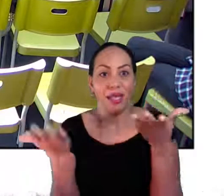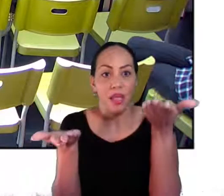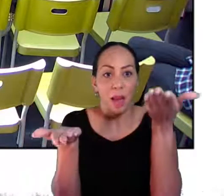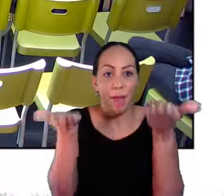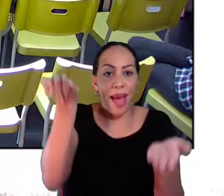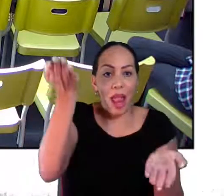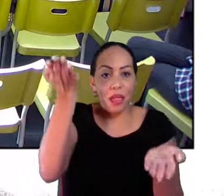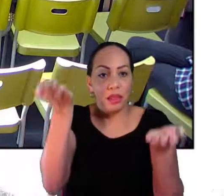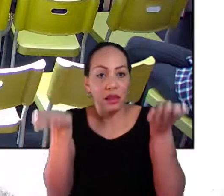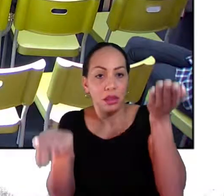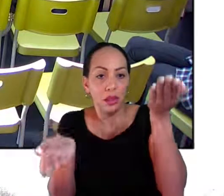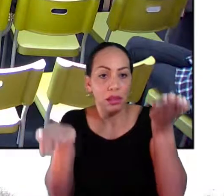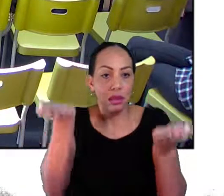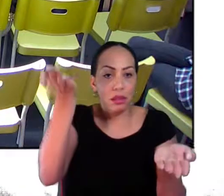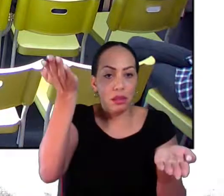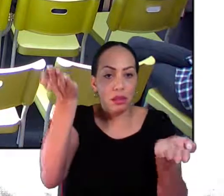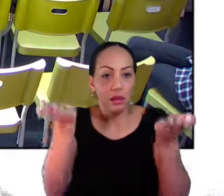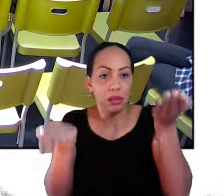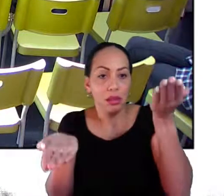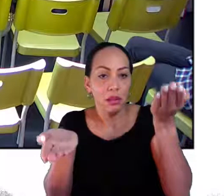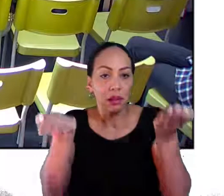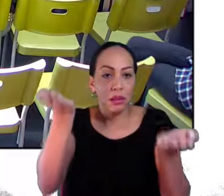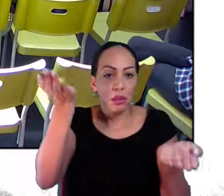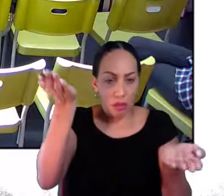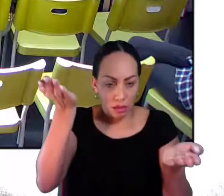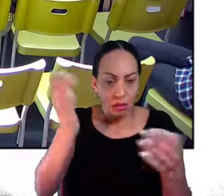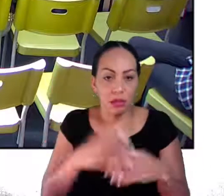can you elaborate more on like what is like